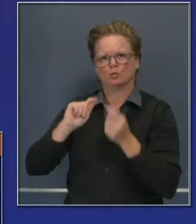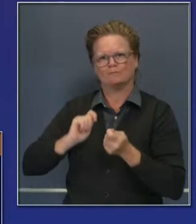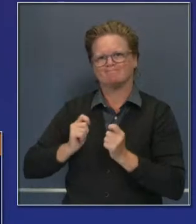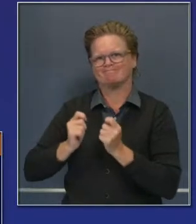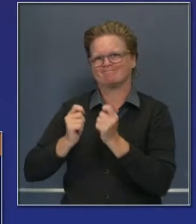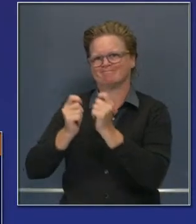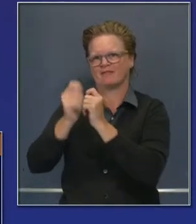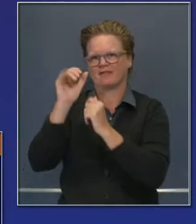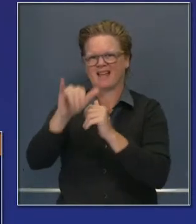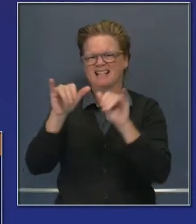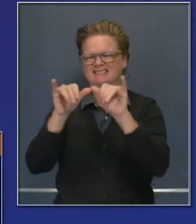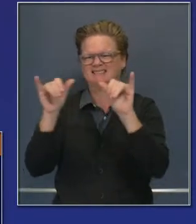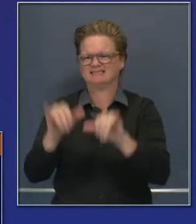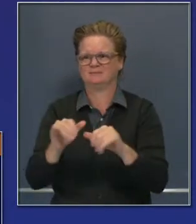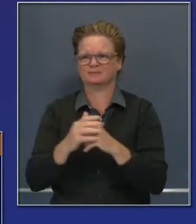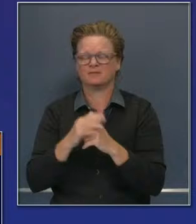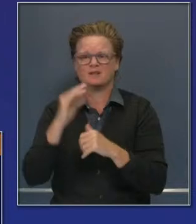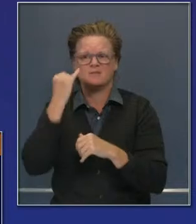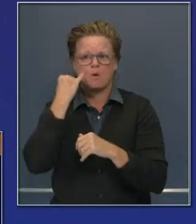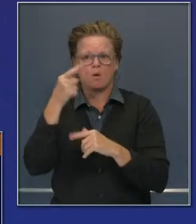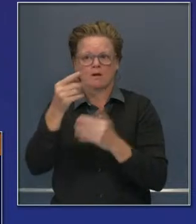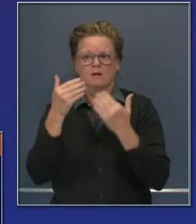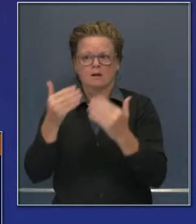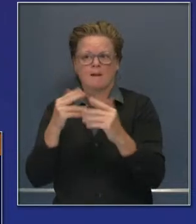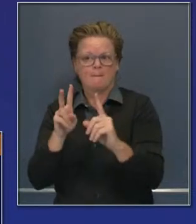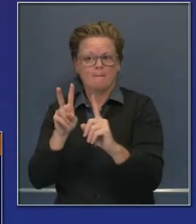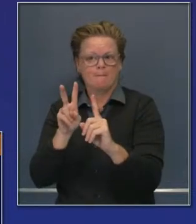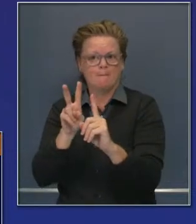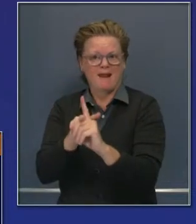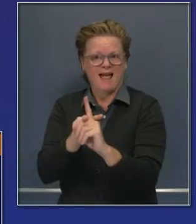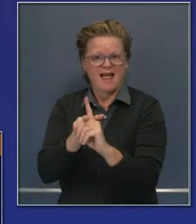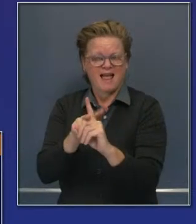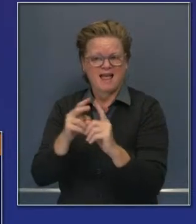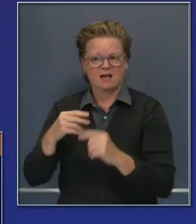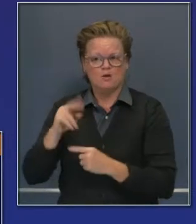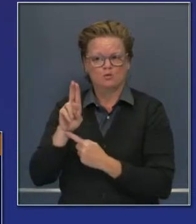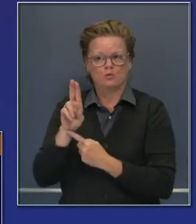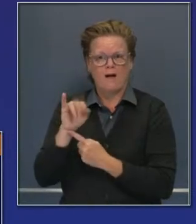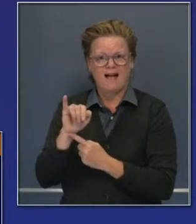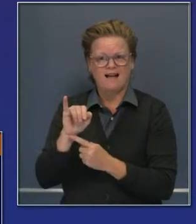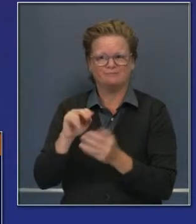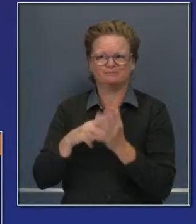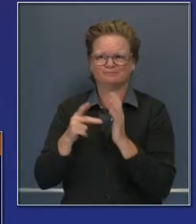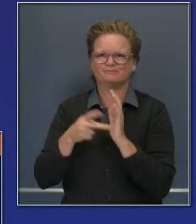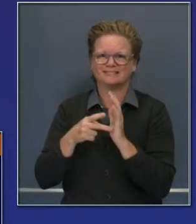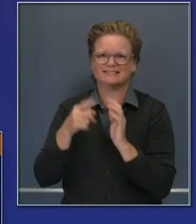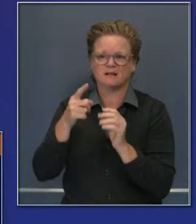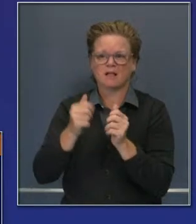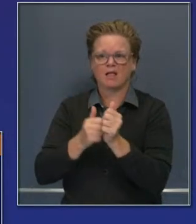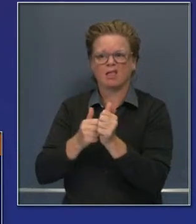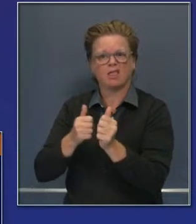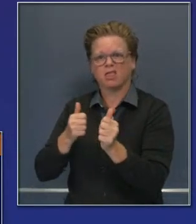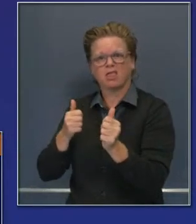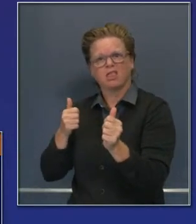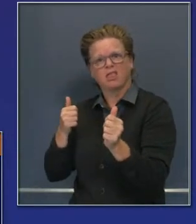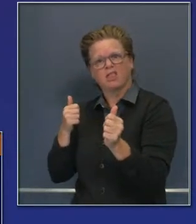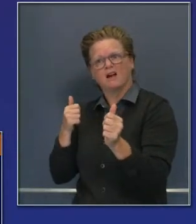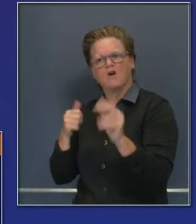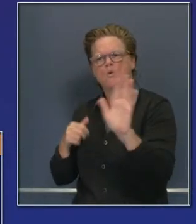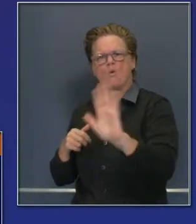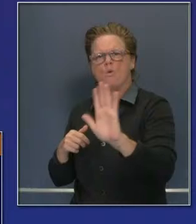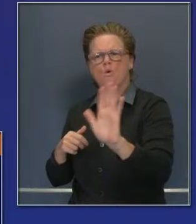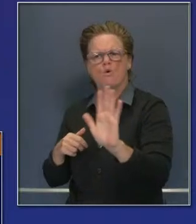the timeliness to a check. And so it's in that spirit, with that consideration in terms of